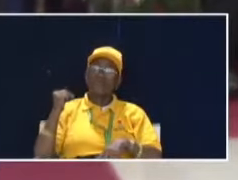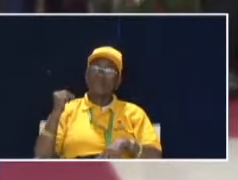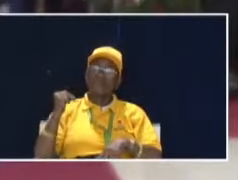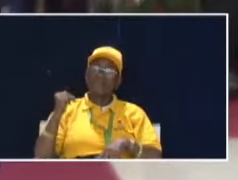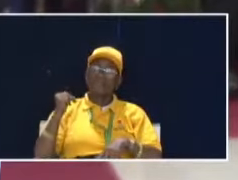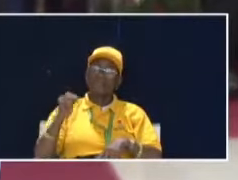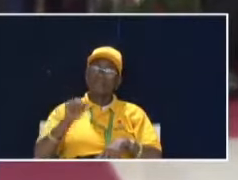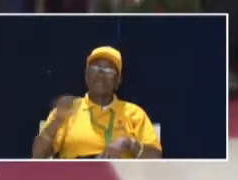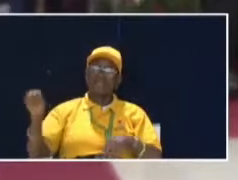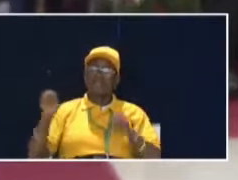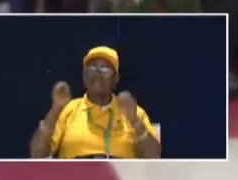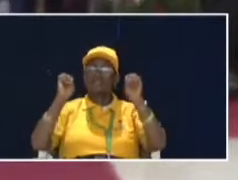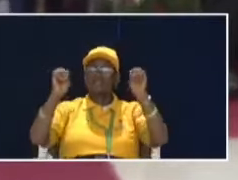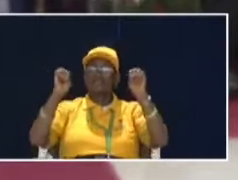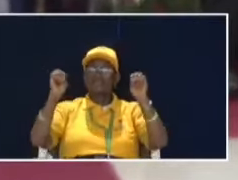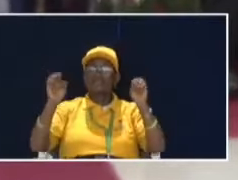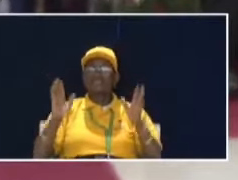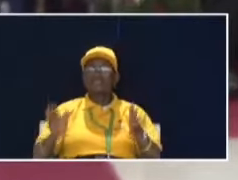a teacher